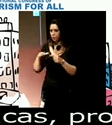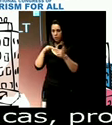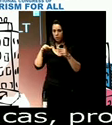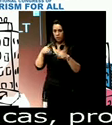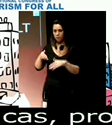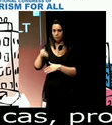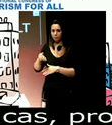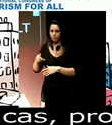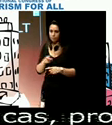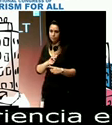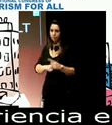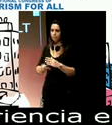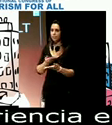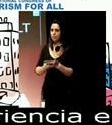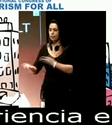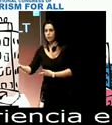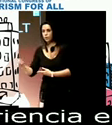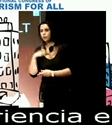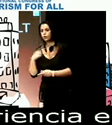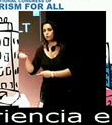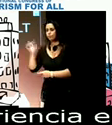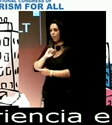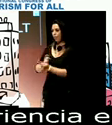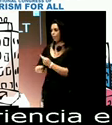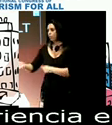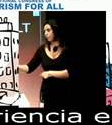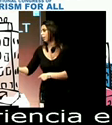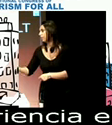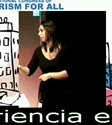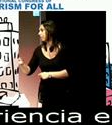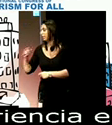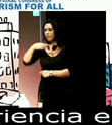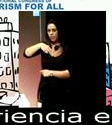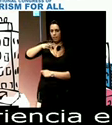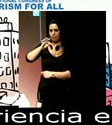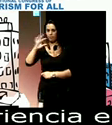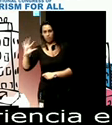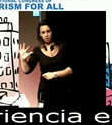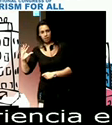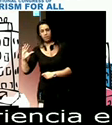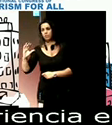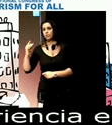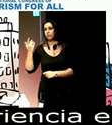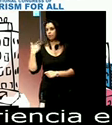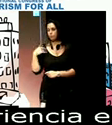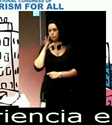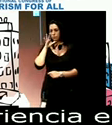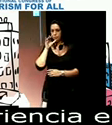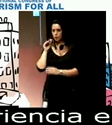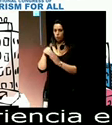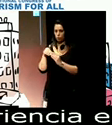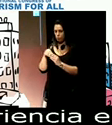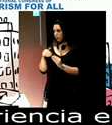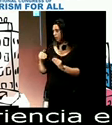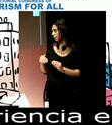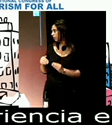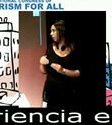We have exchanged some cards, and his card has the NFC tag. He's a